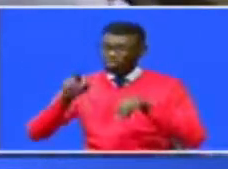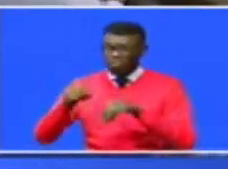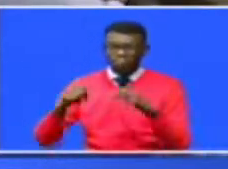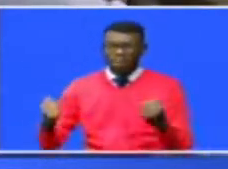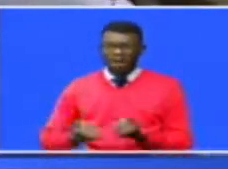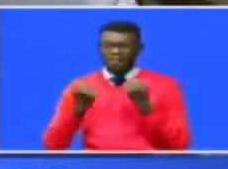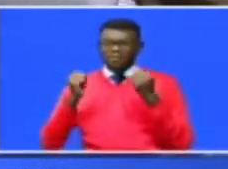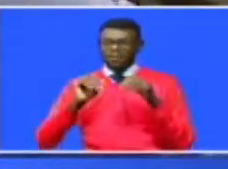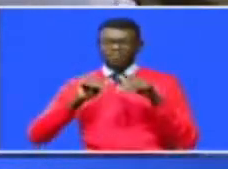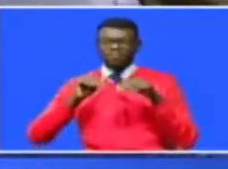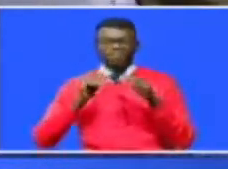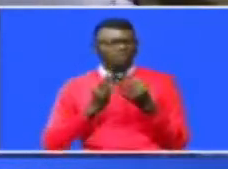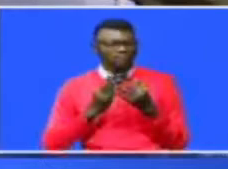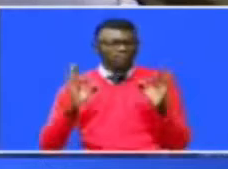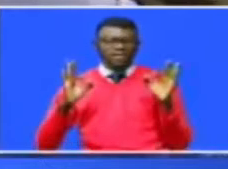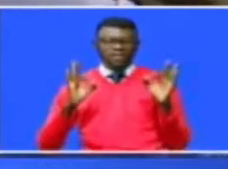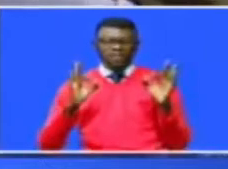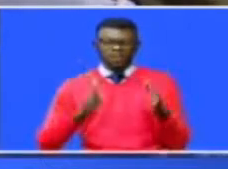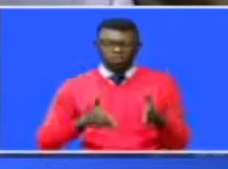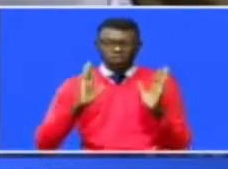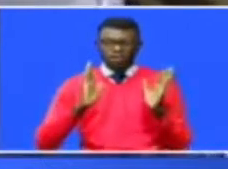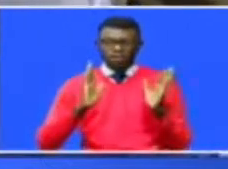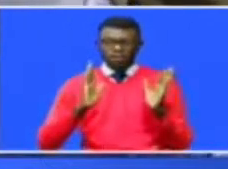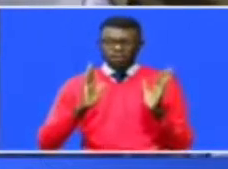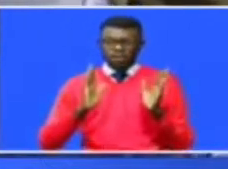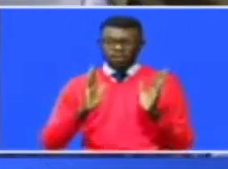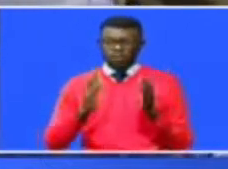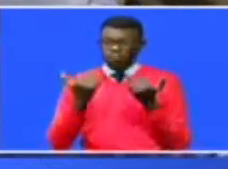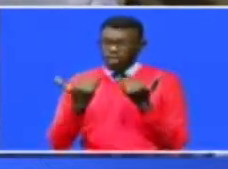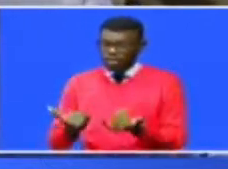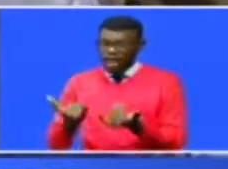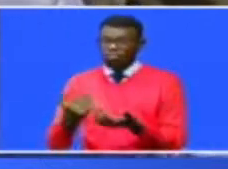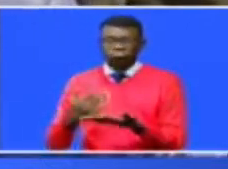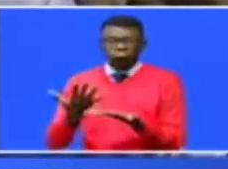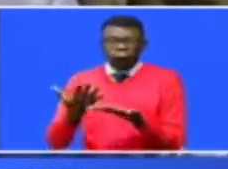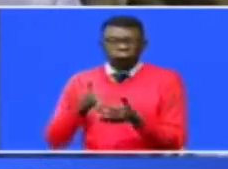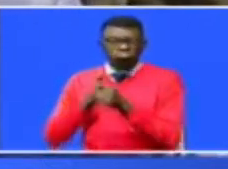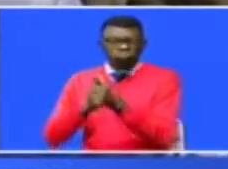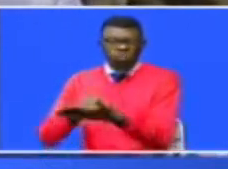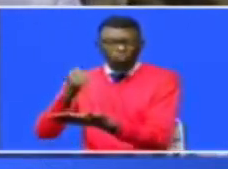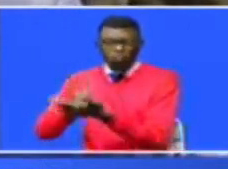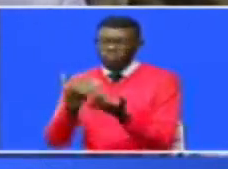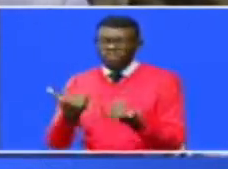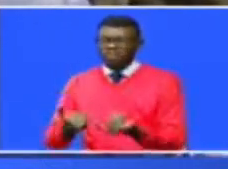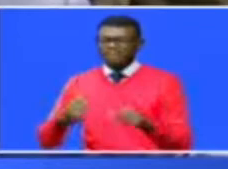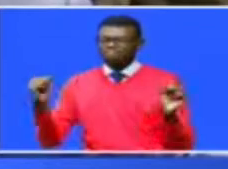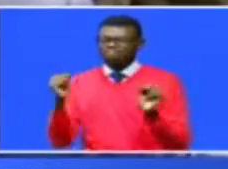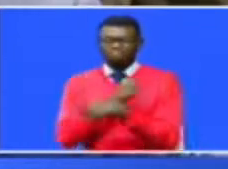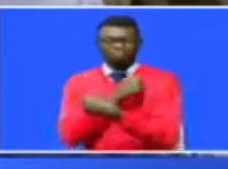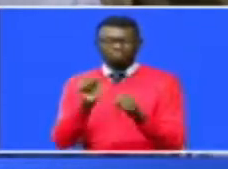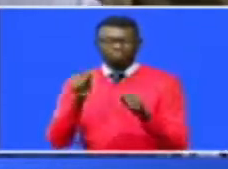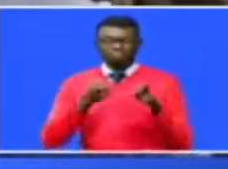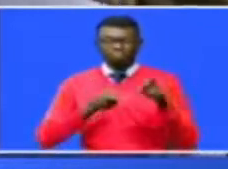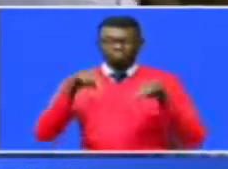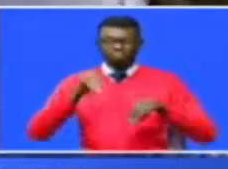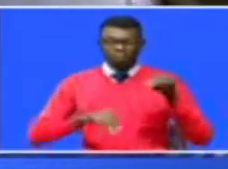place in a free and fair manner, this current office cannot do it. I have said it before and